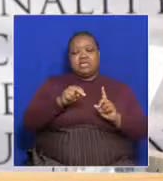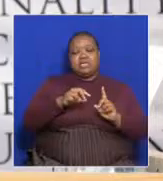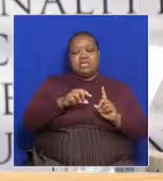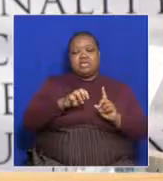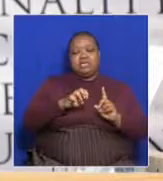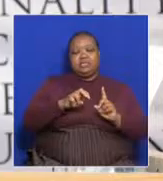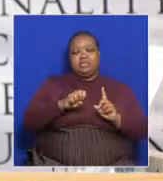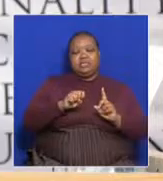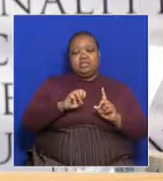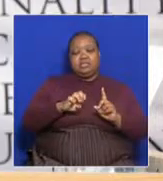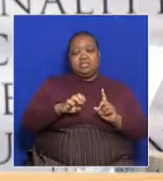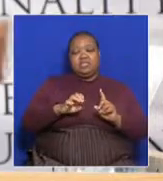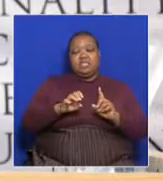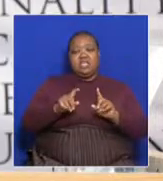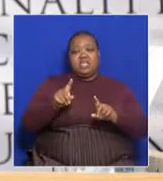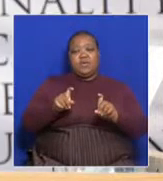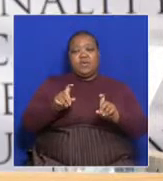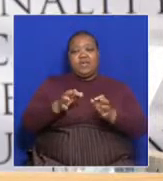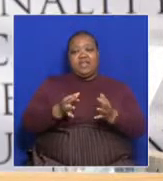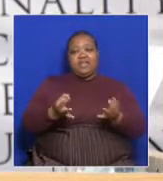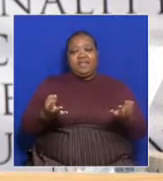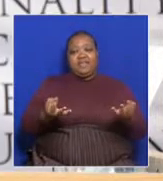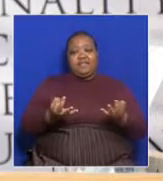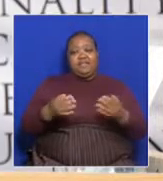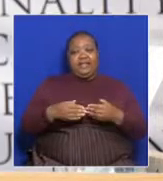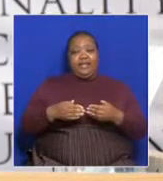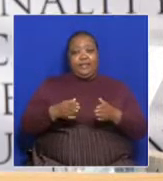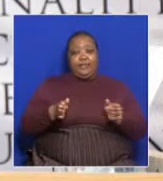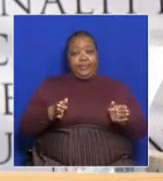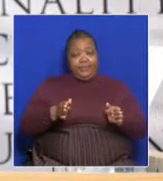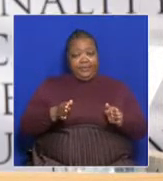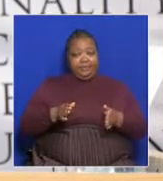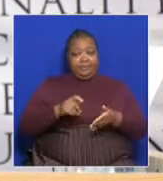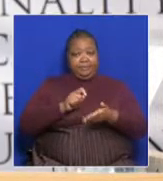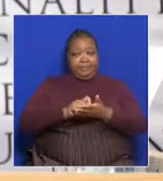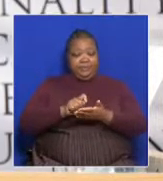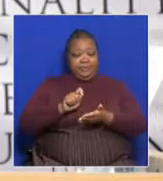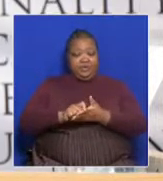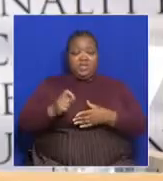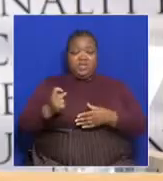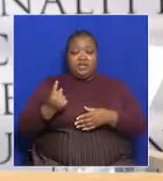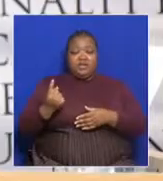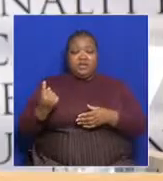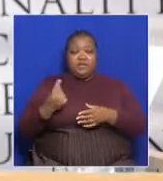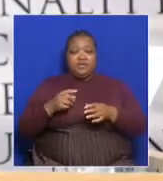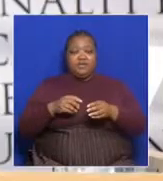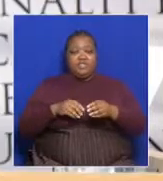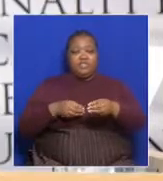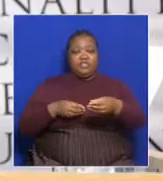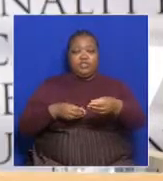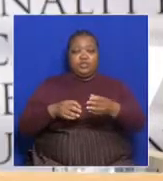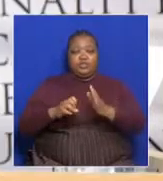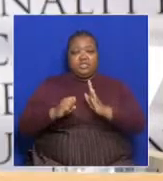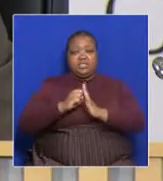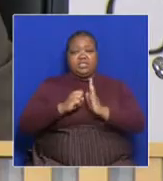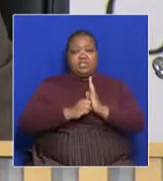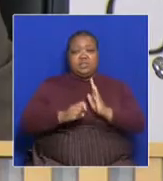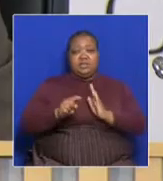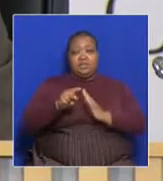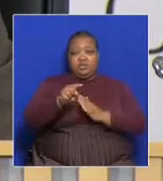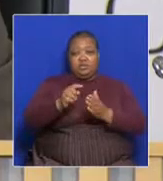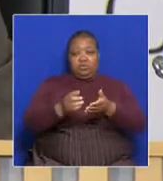correct? Yes, correct. And one of the very first documents in there is a statement provided by you, the unsigned statement. Yes,